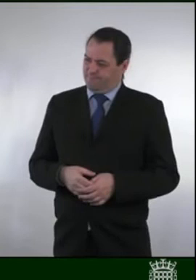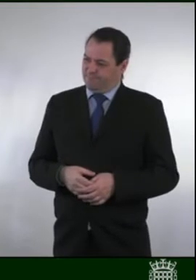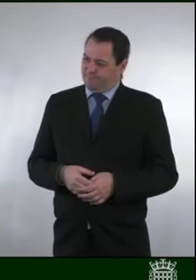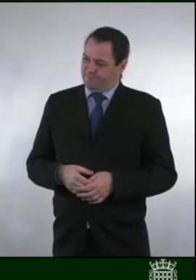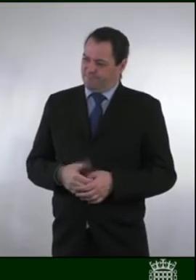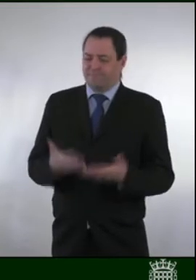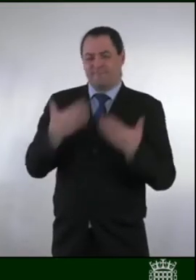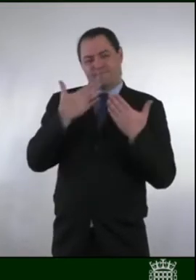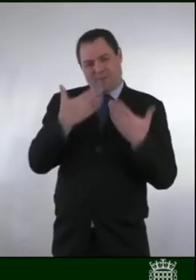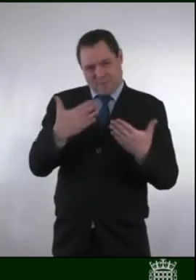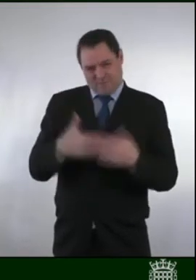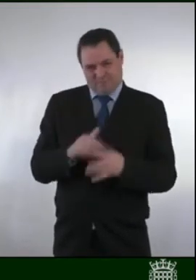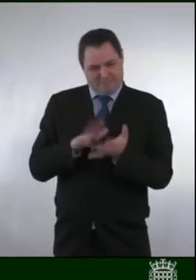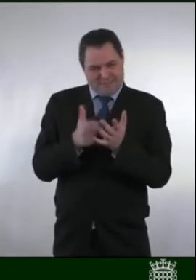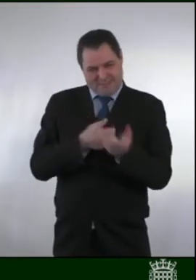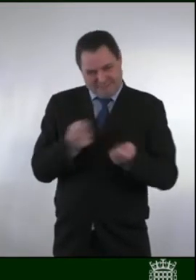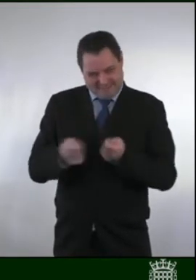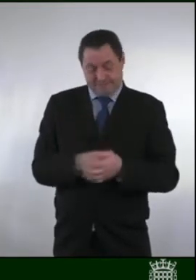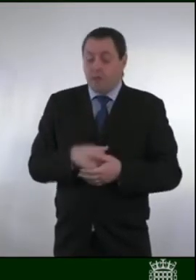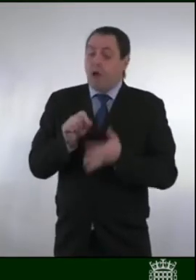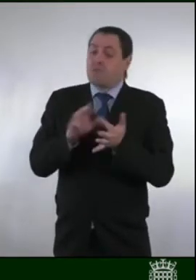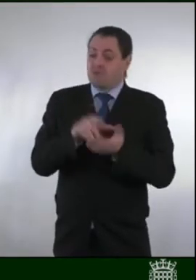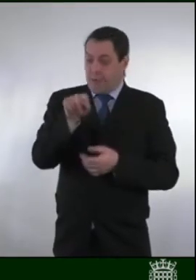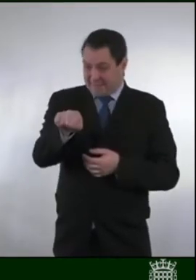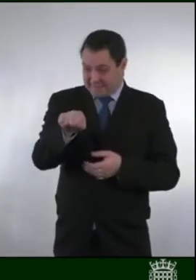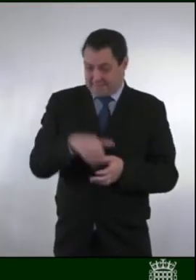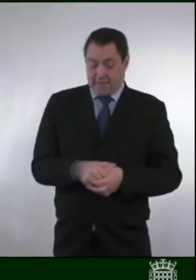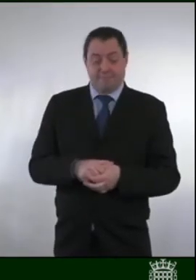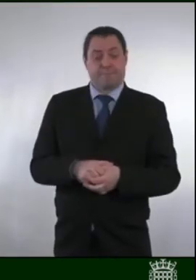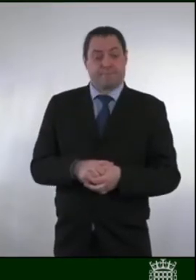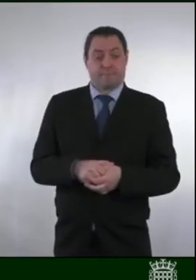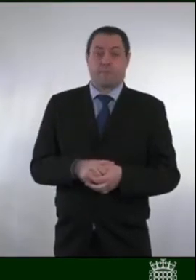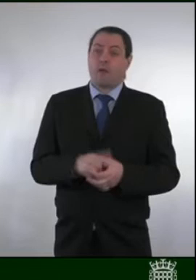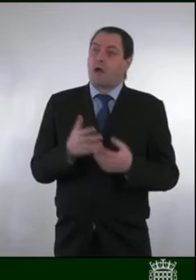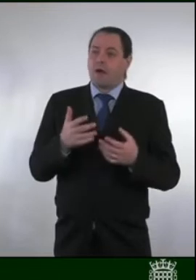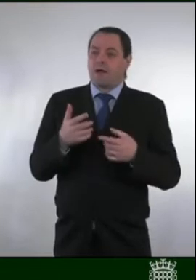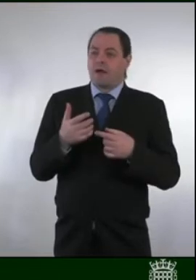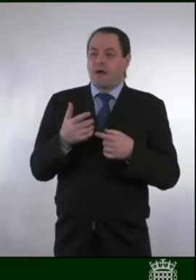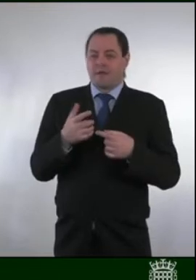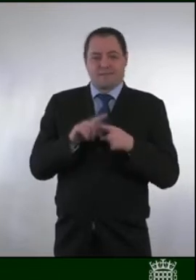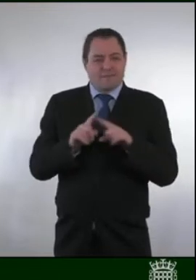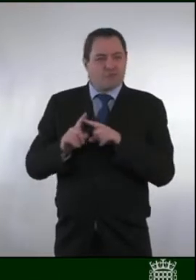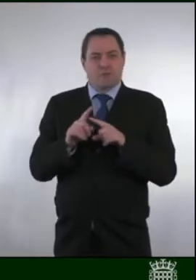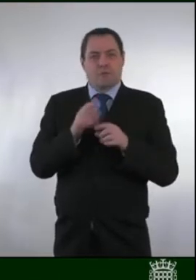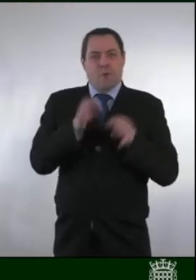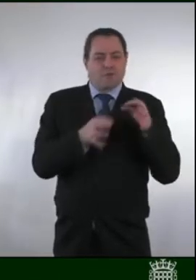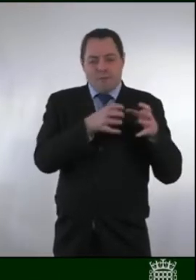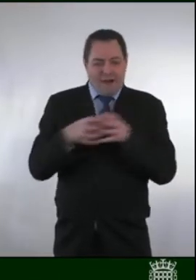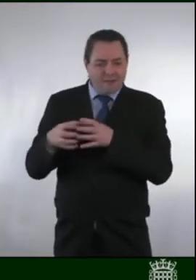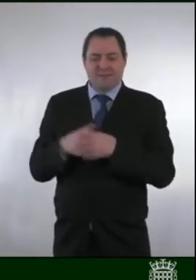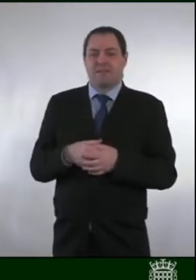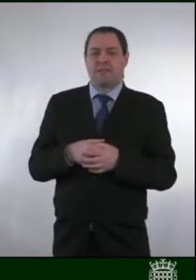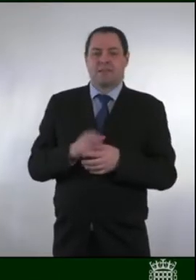Thank you very much, Mr. Speaker. Prime Minister, contrary to the view of every political party here and all of those involved